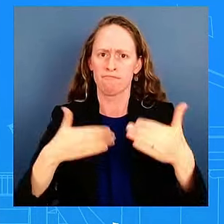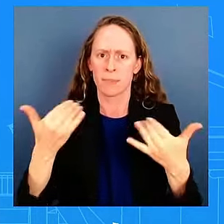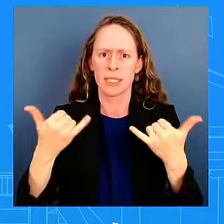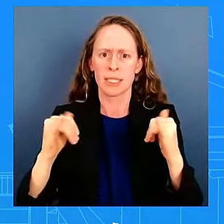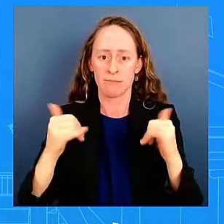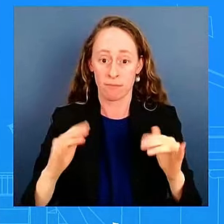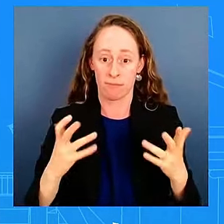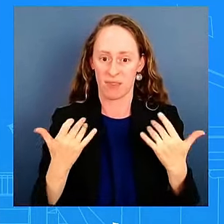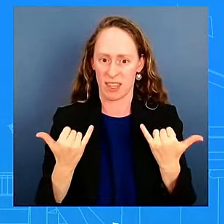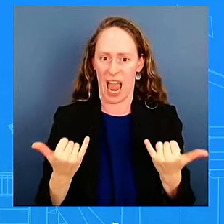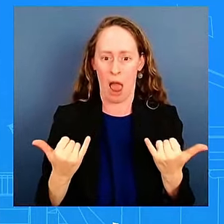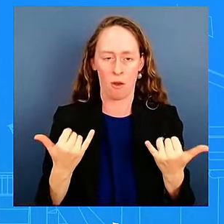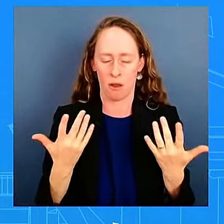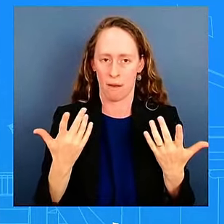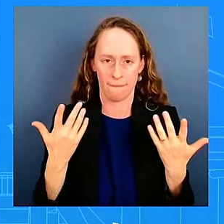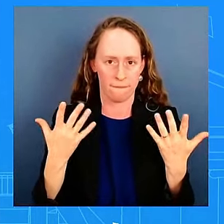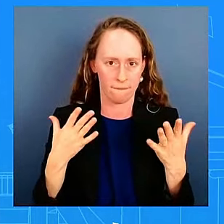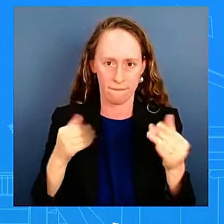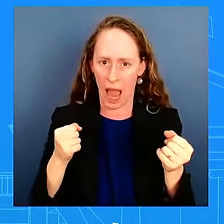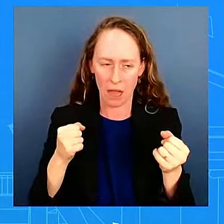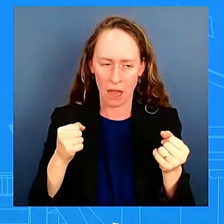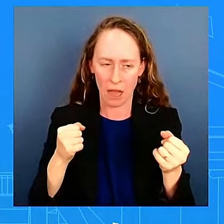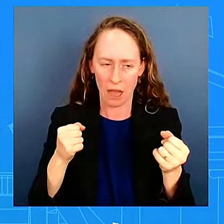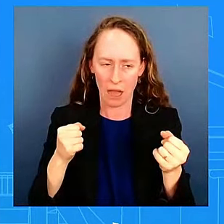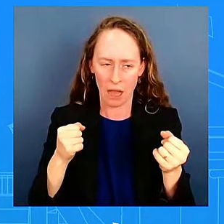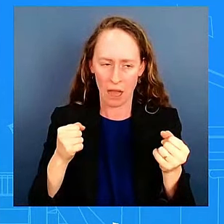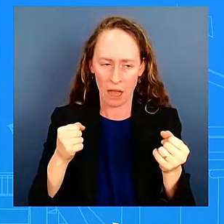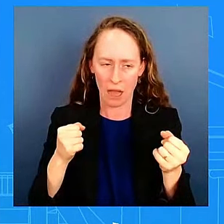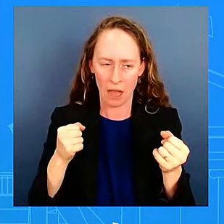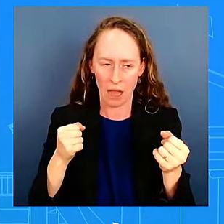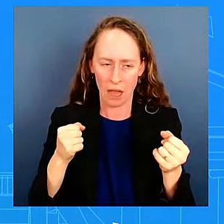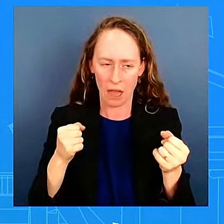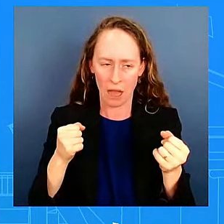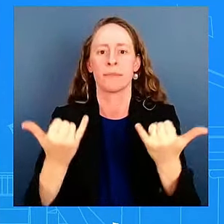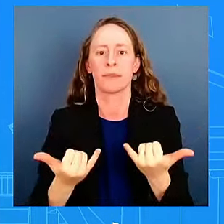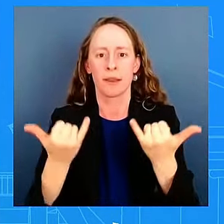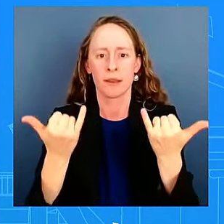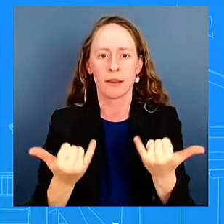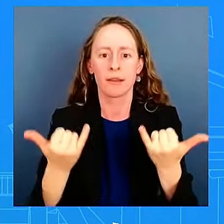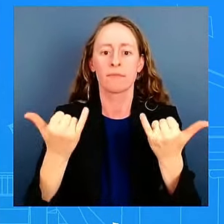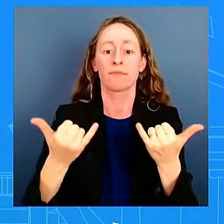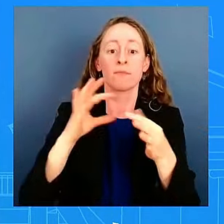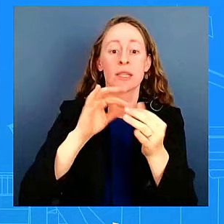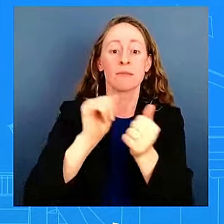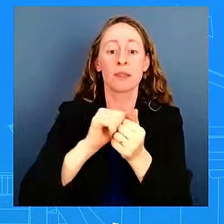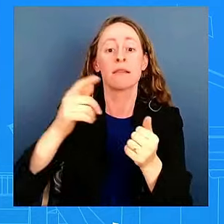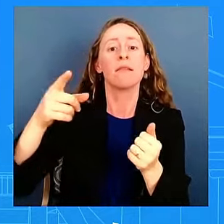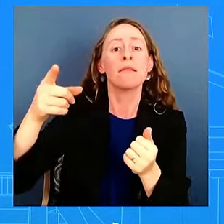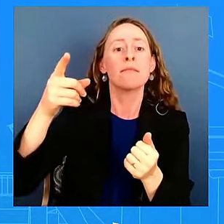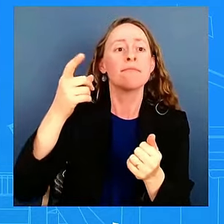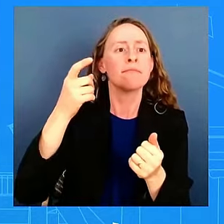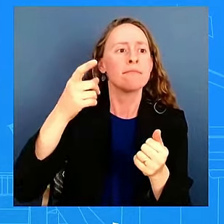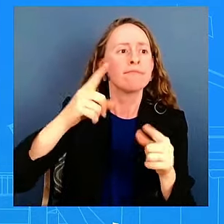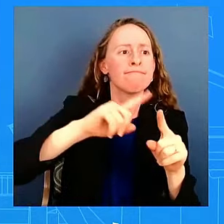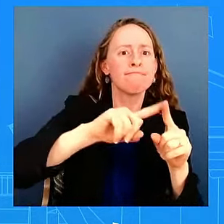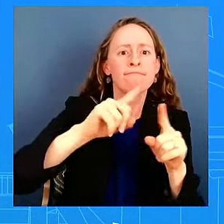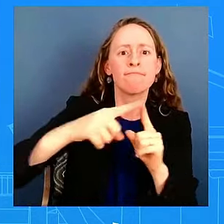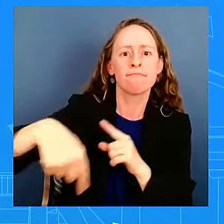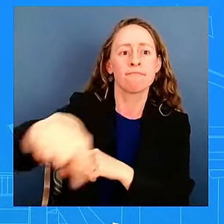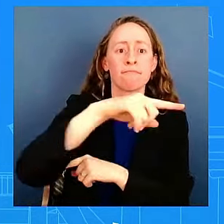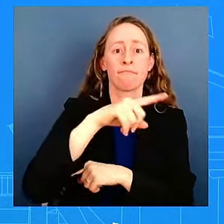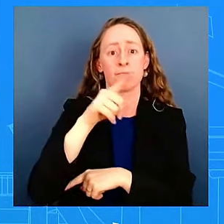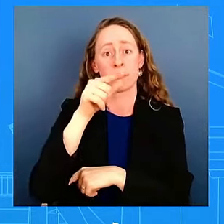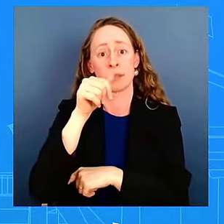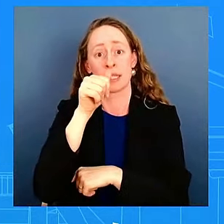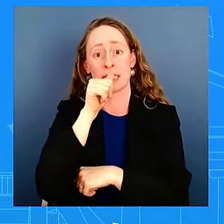and women at the Secret Service have a hard job, as you heard the Secretary mention. They work tirelessly every day to protect the President, former